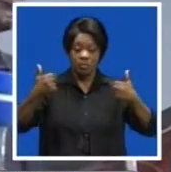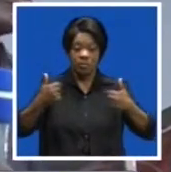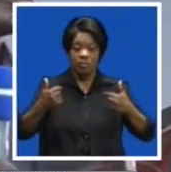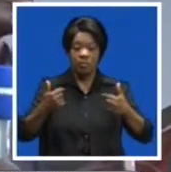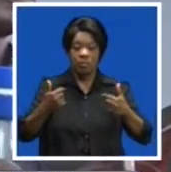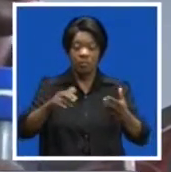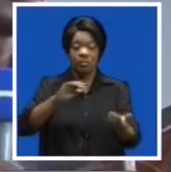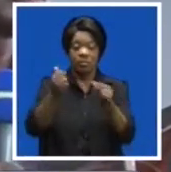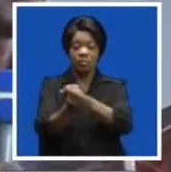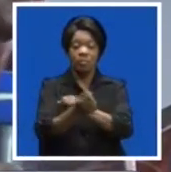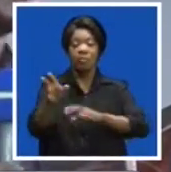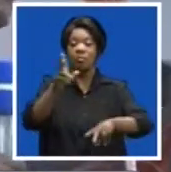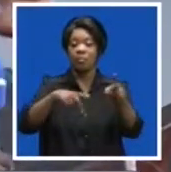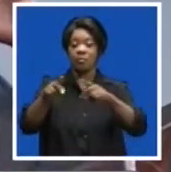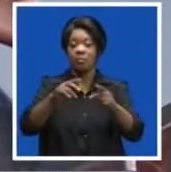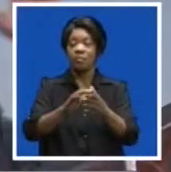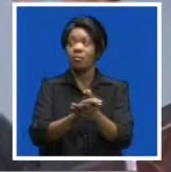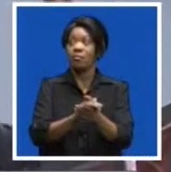had a big head.